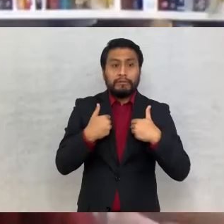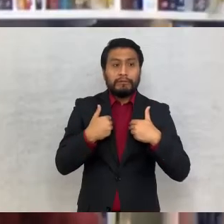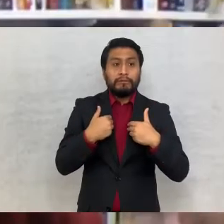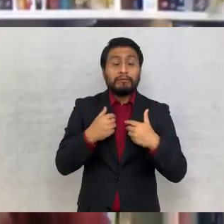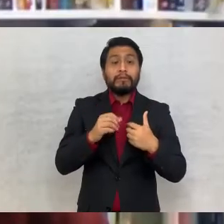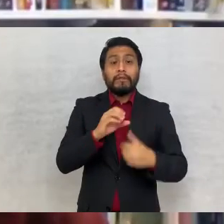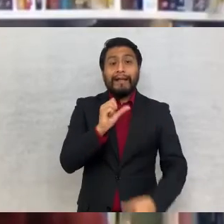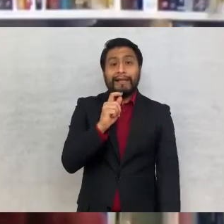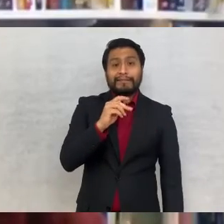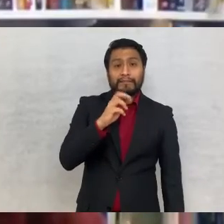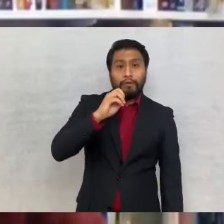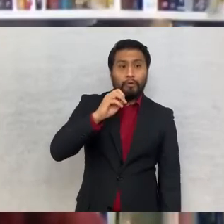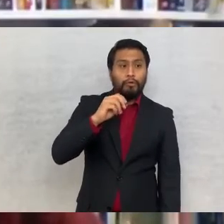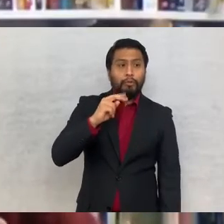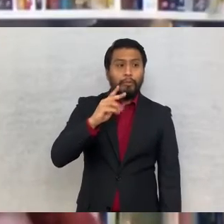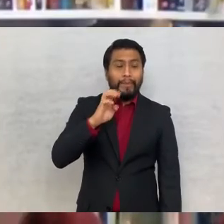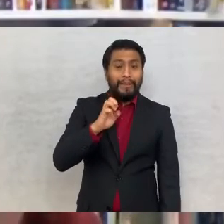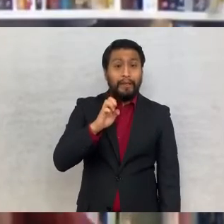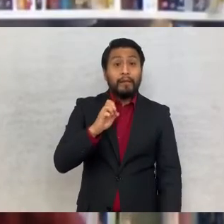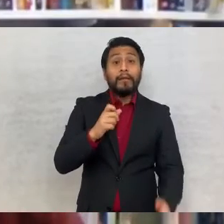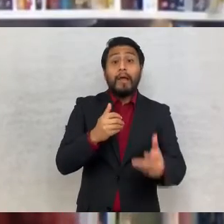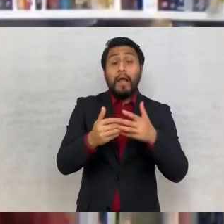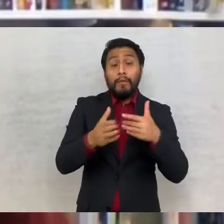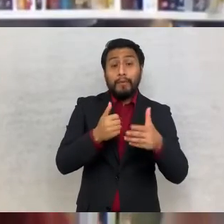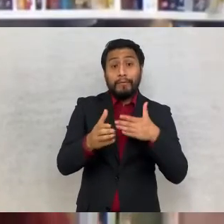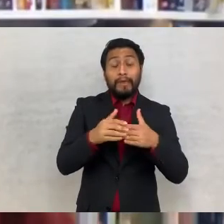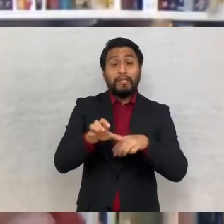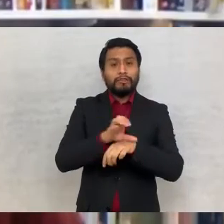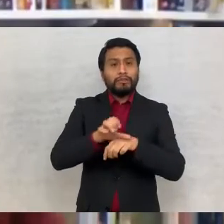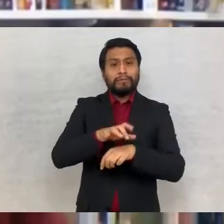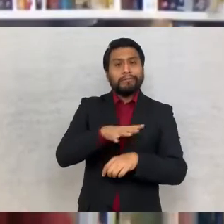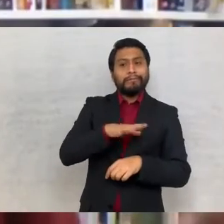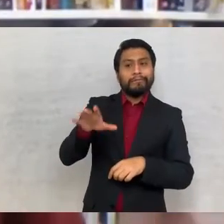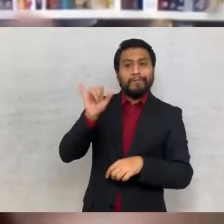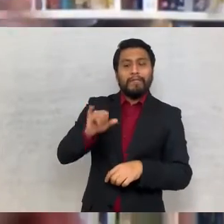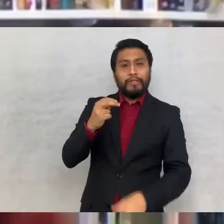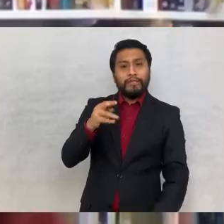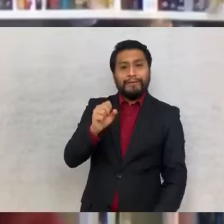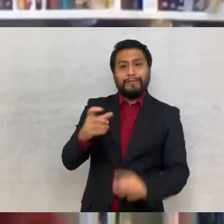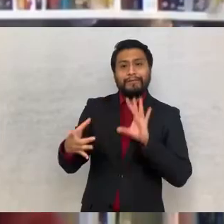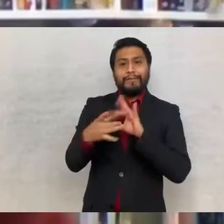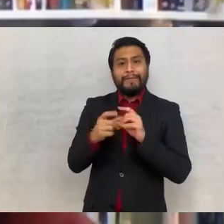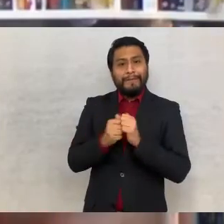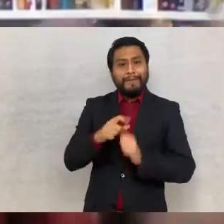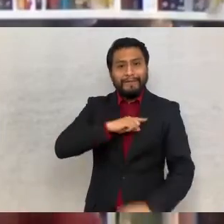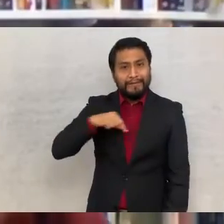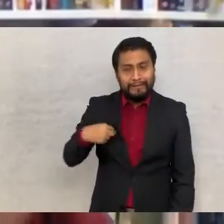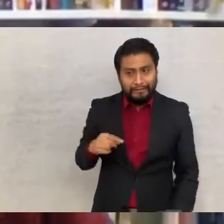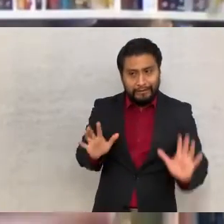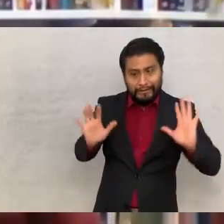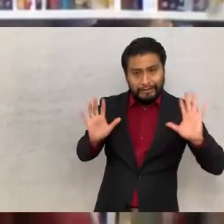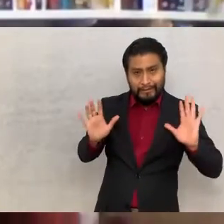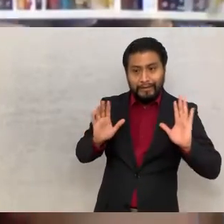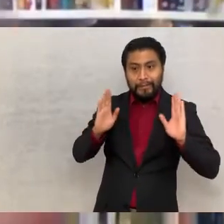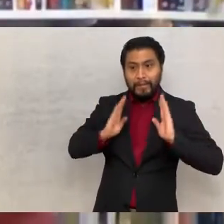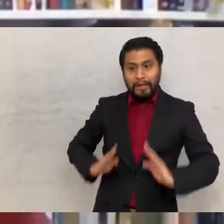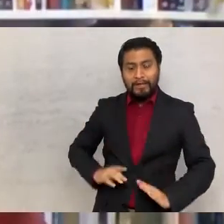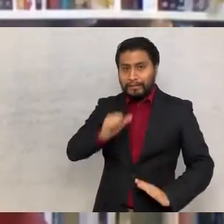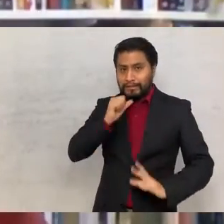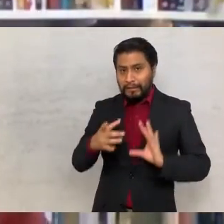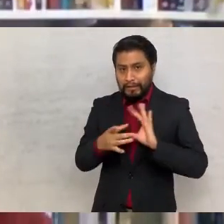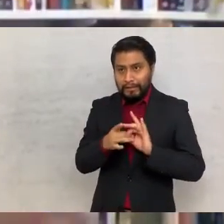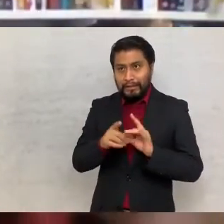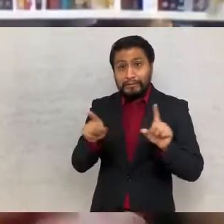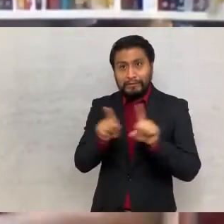Congress, held in Buenos Aires, where Cardinal Pacelli and then Pius XII and Cardinal Gomá, then a central figure